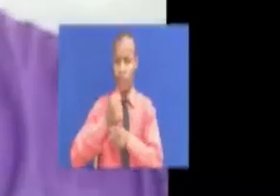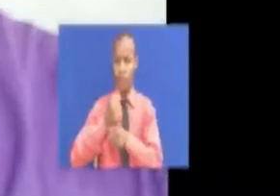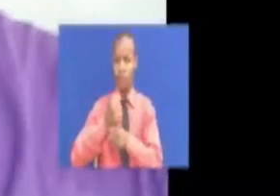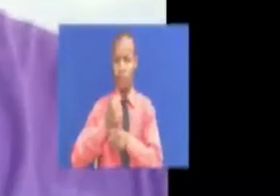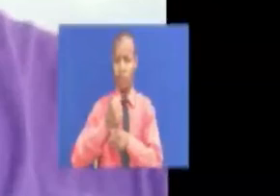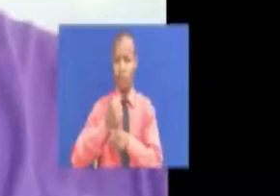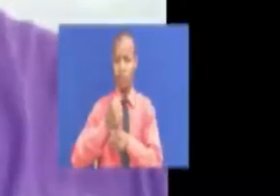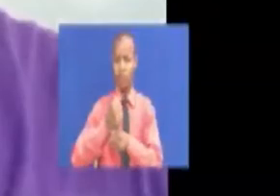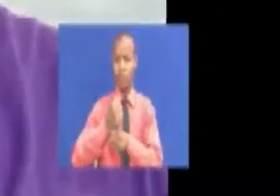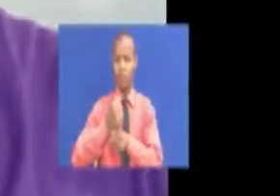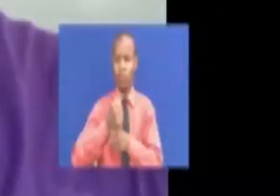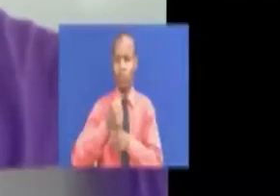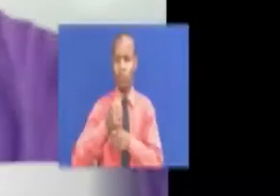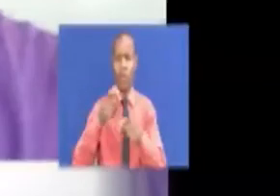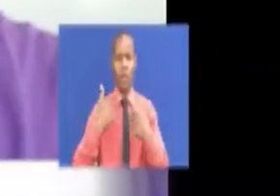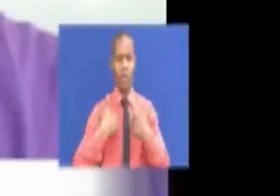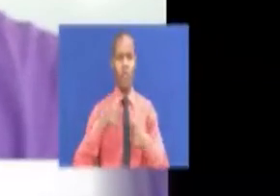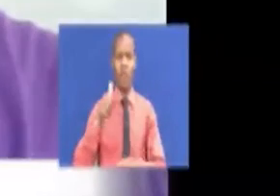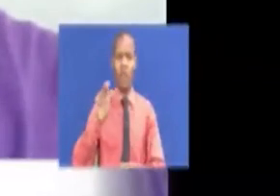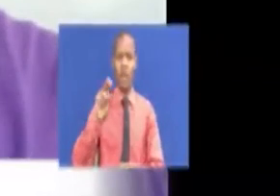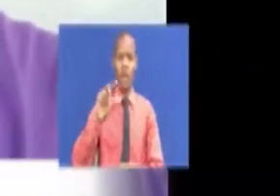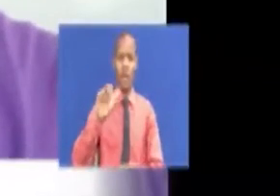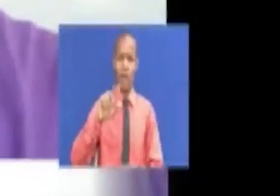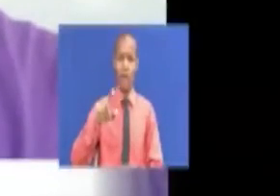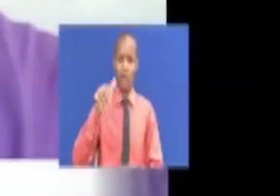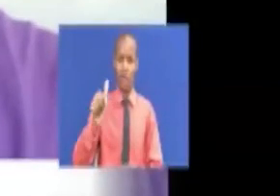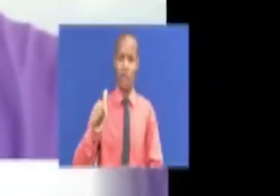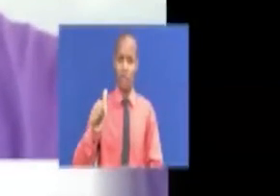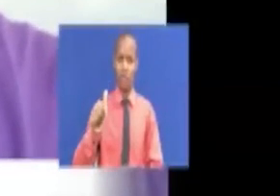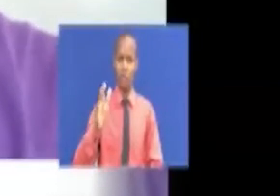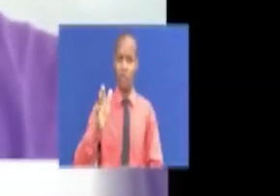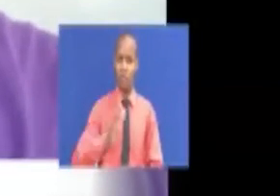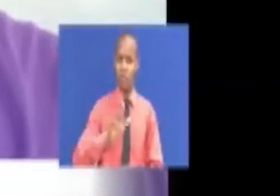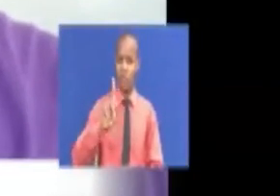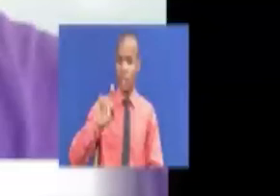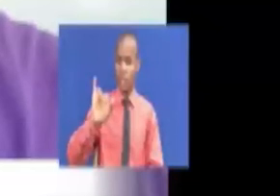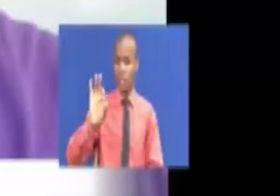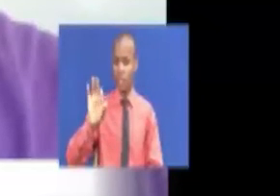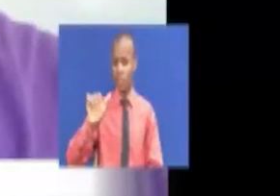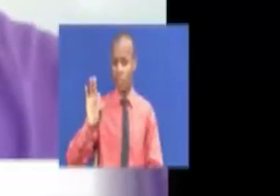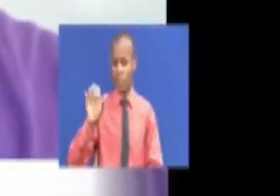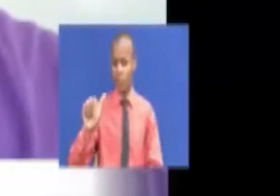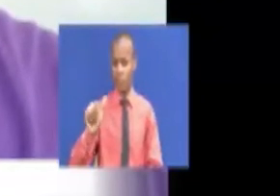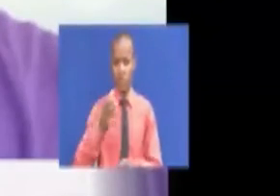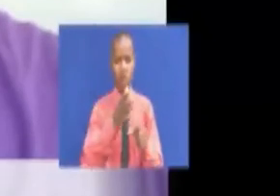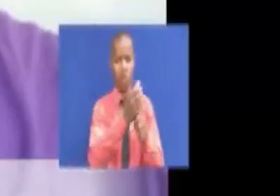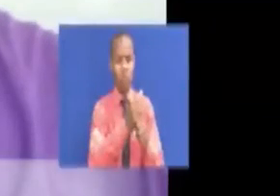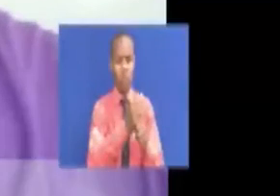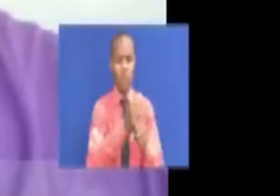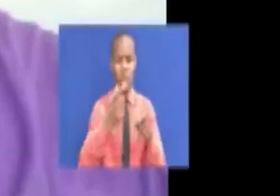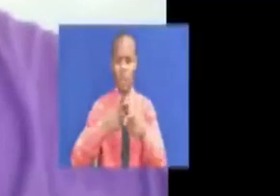of a campaign called Angaza Kifafa. And this year, we look forward to taking it even further as